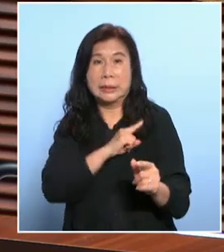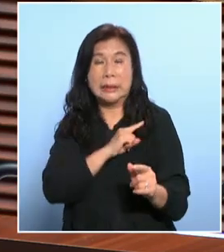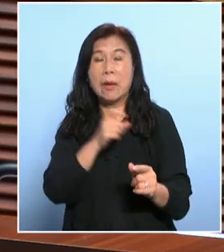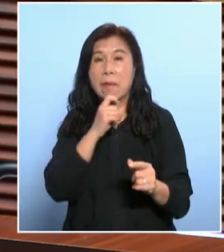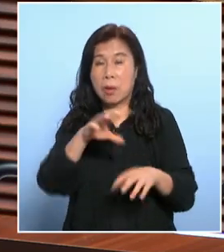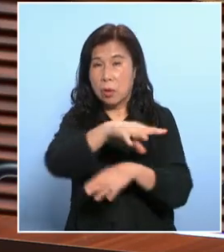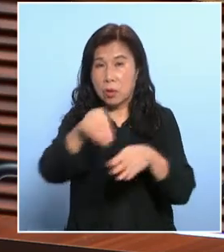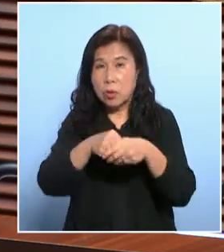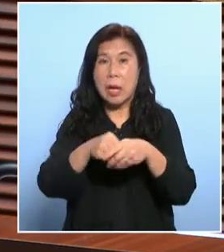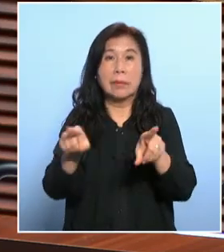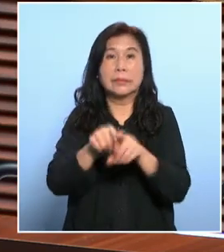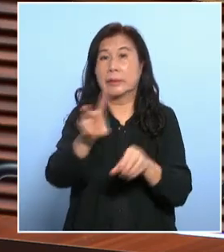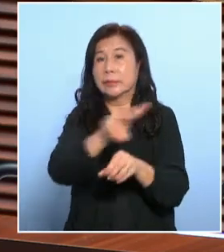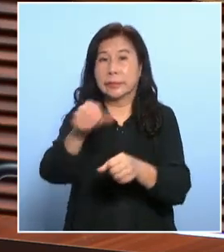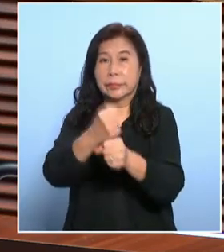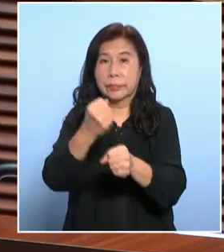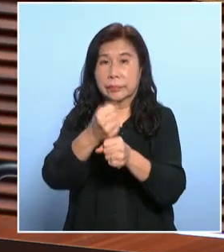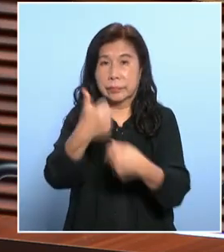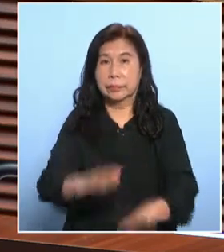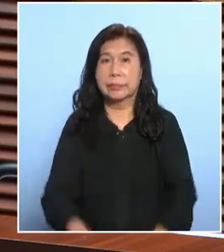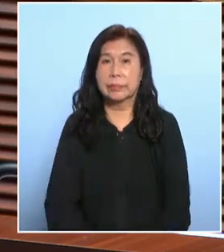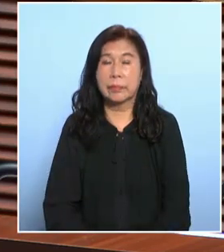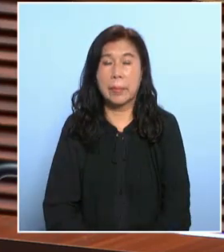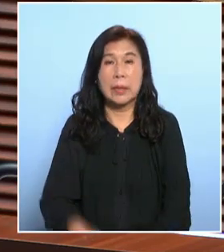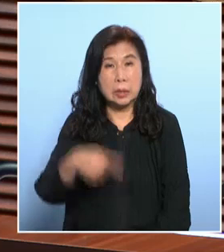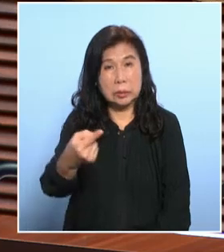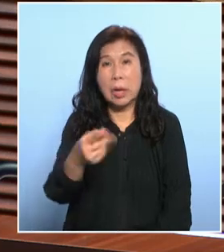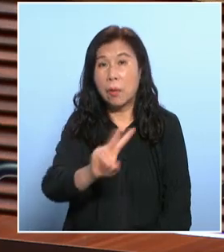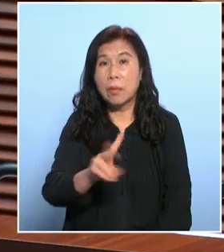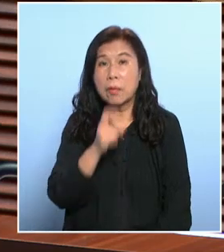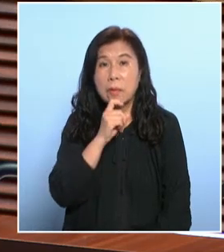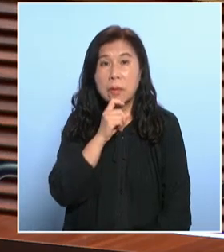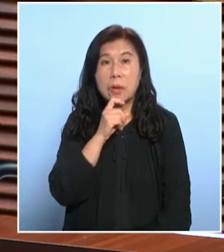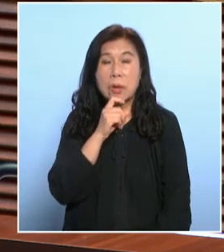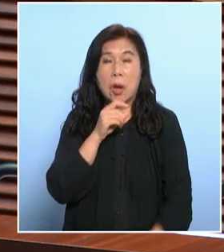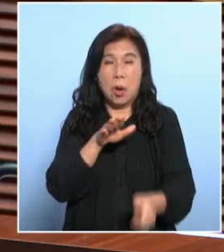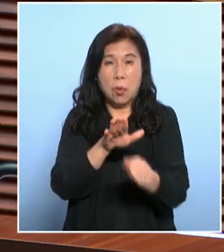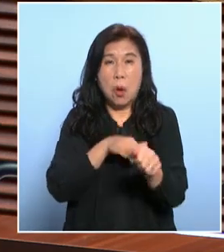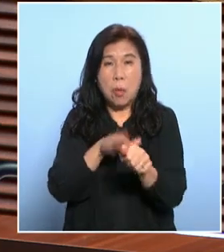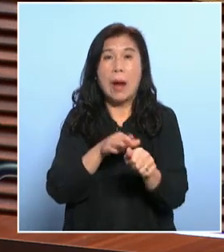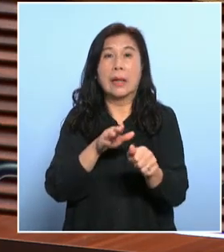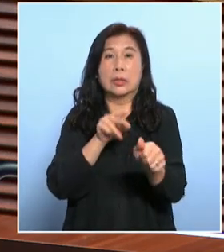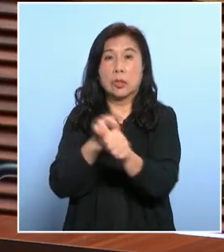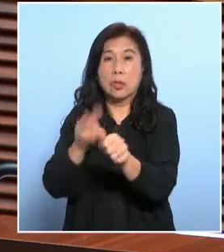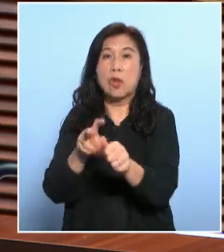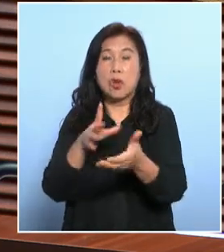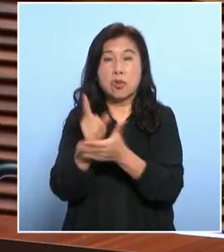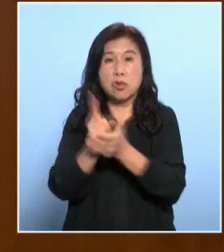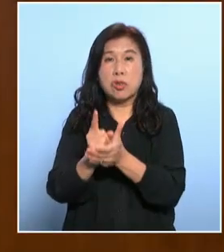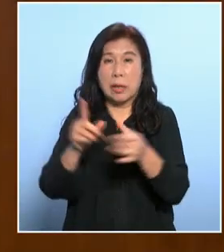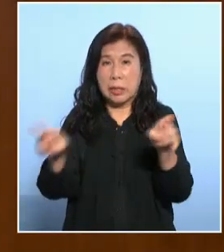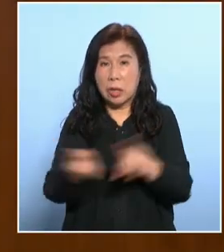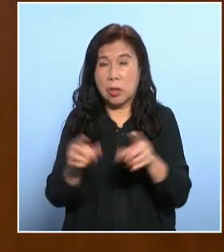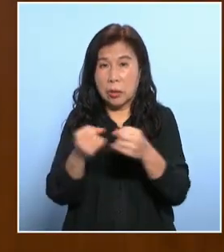Bureau and other departments are working on the healthcare services individually. I hope that we can have an